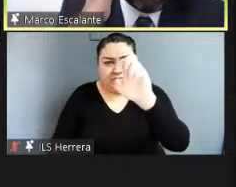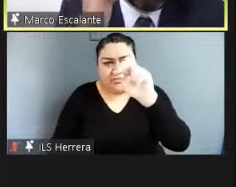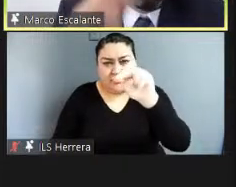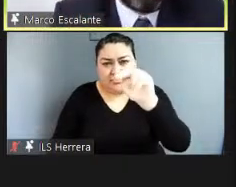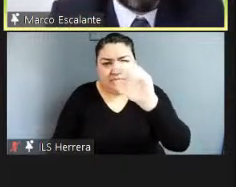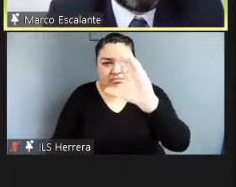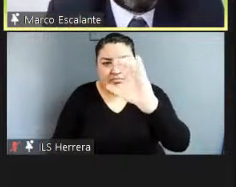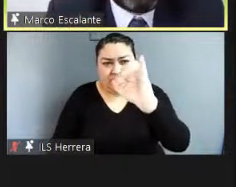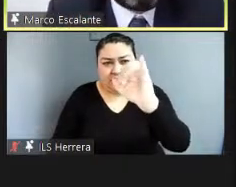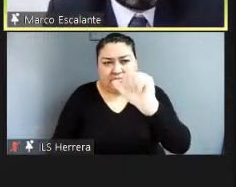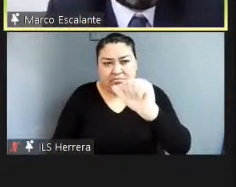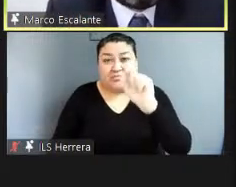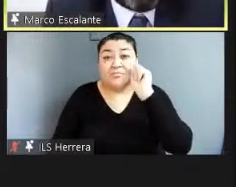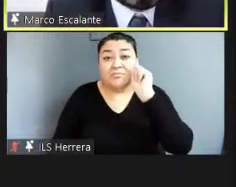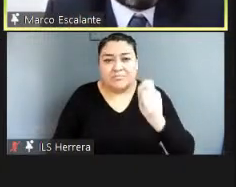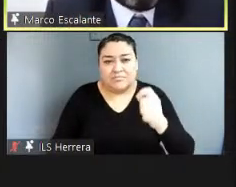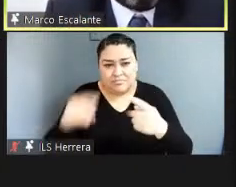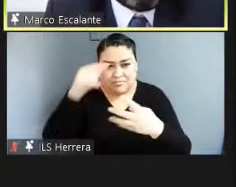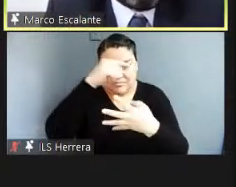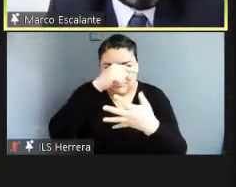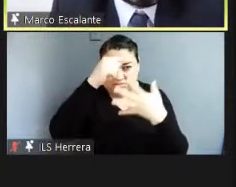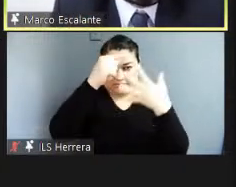attitudes, values, and